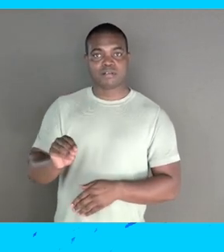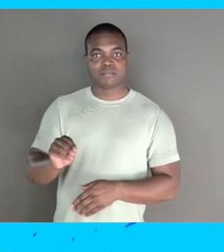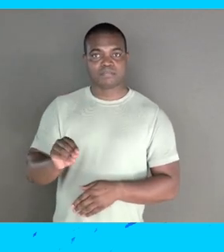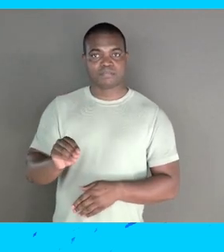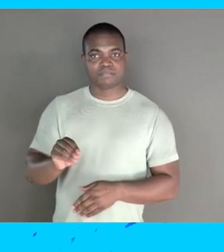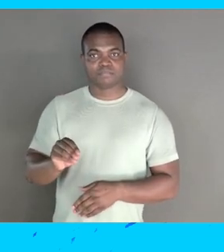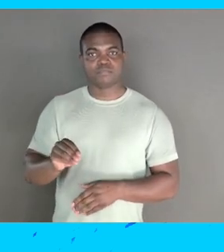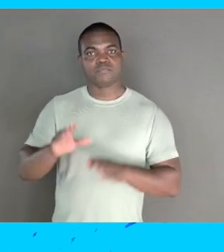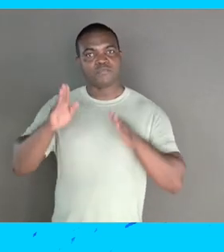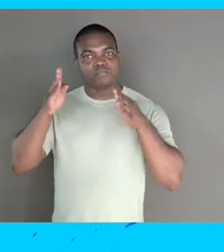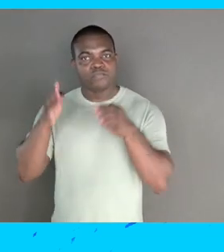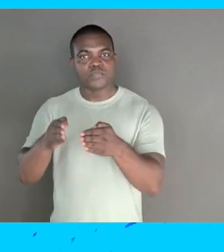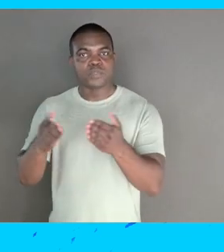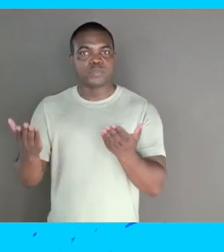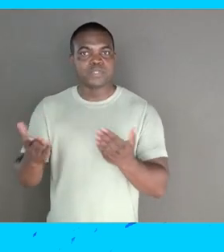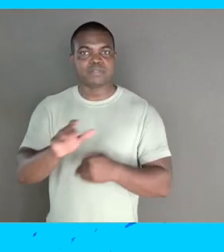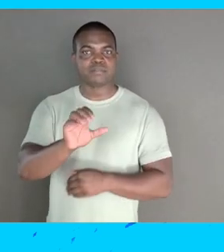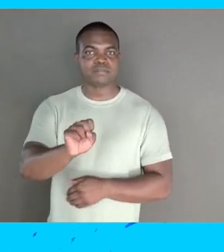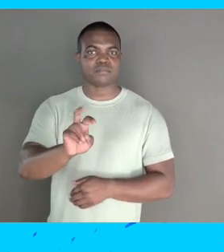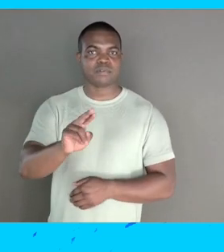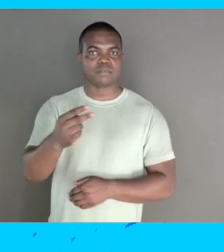among 15